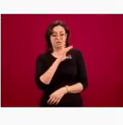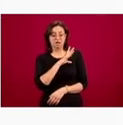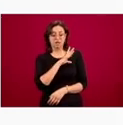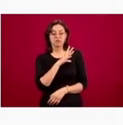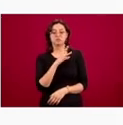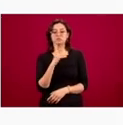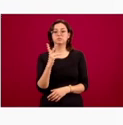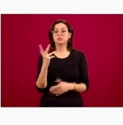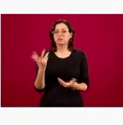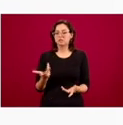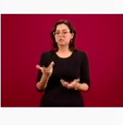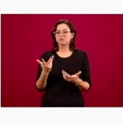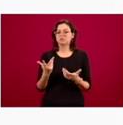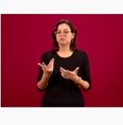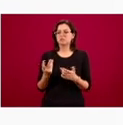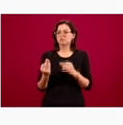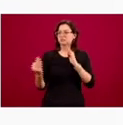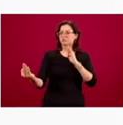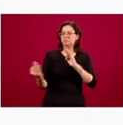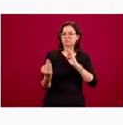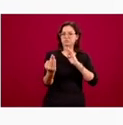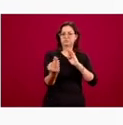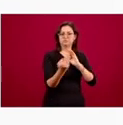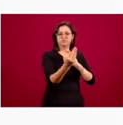mental health.